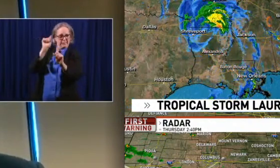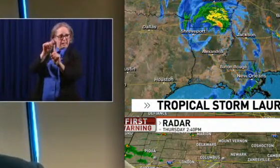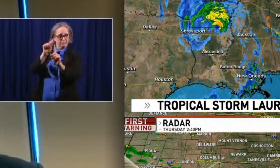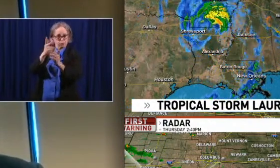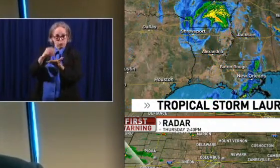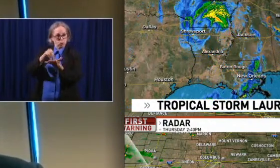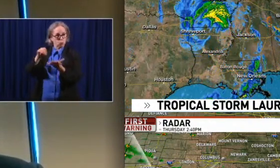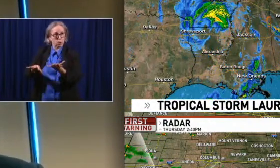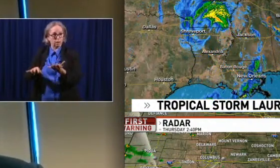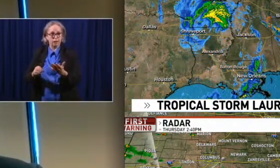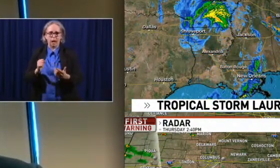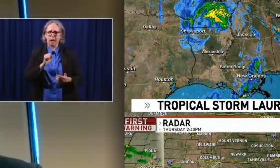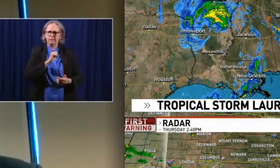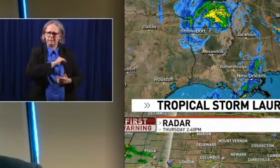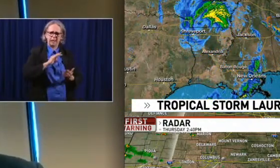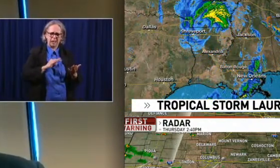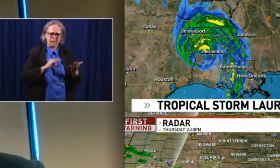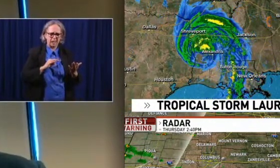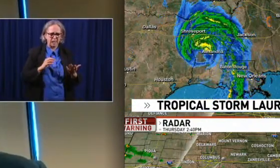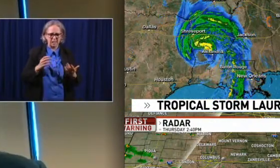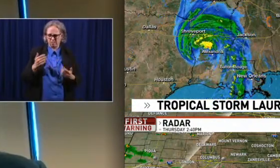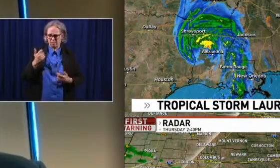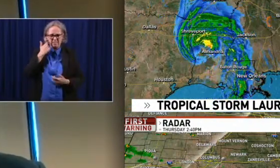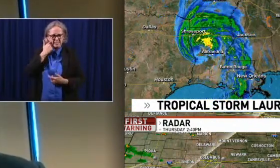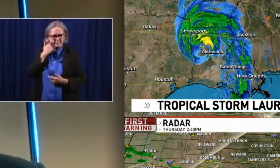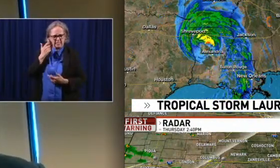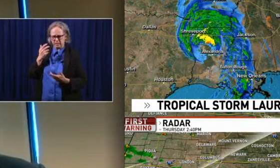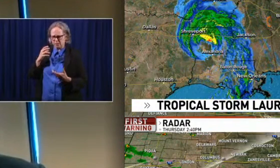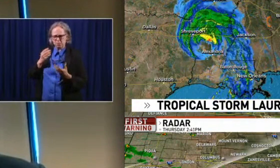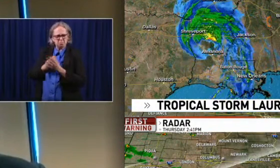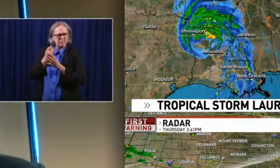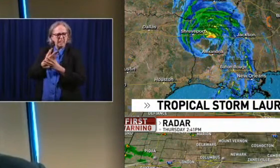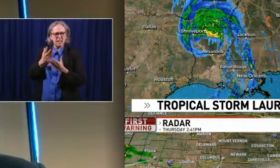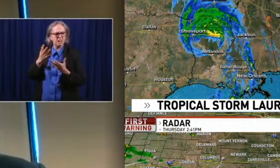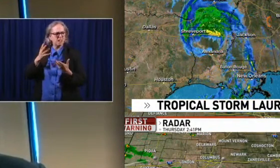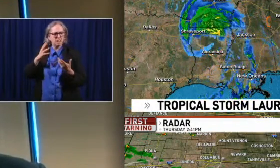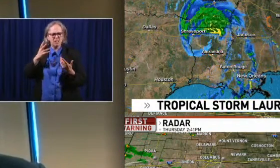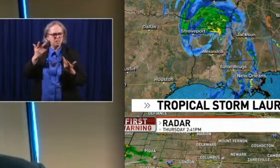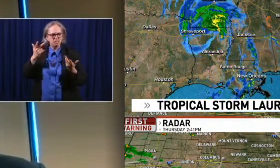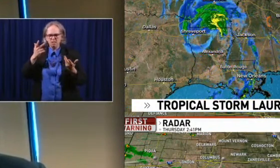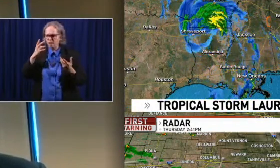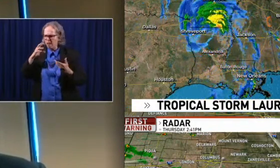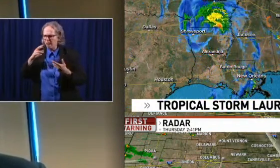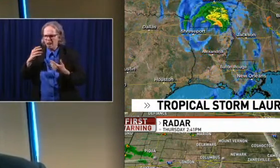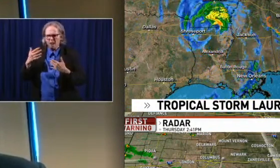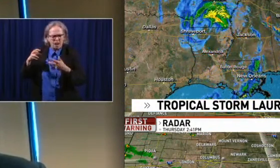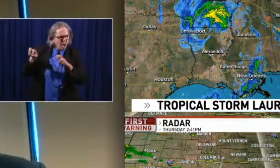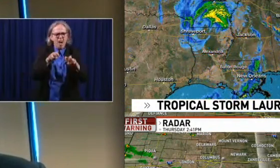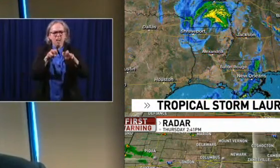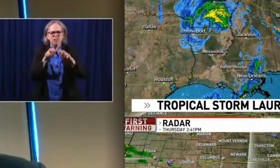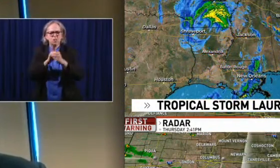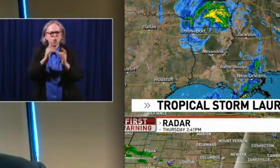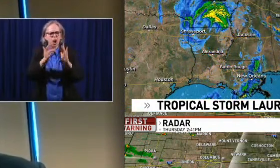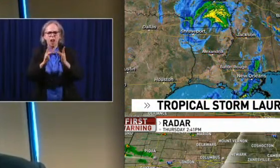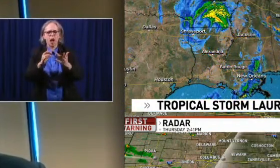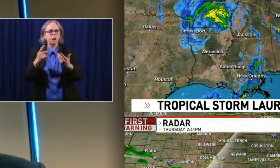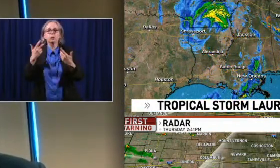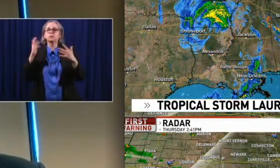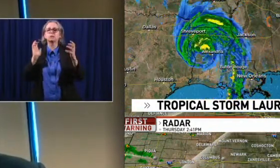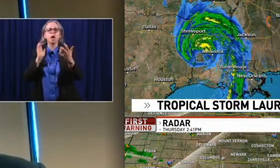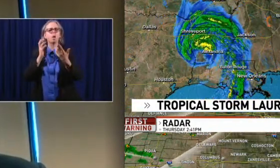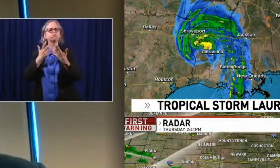to remote instruction. They did an admirable job in converting to that. And the outcomes have